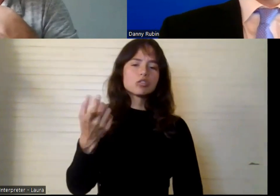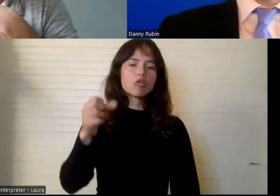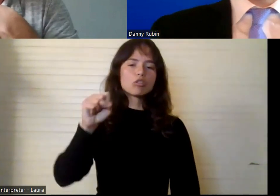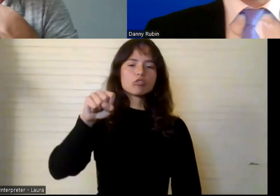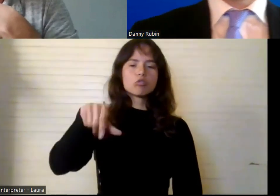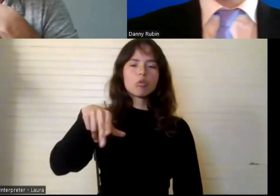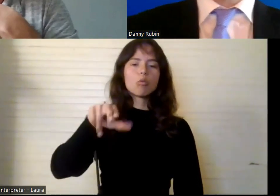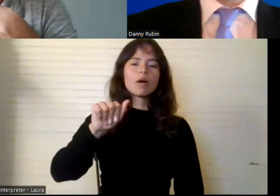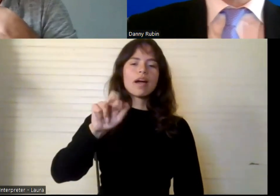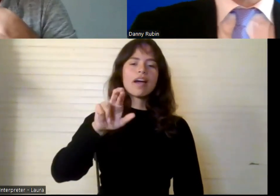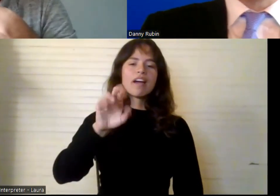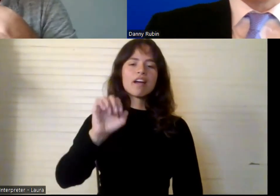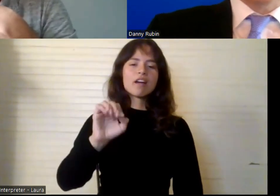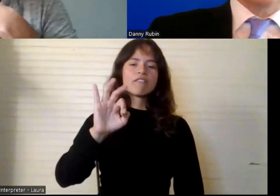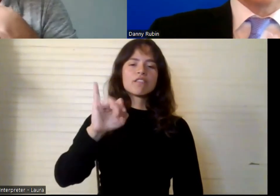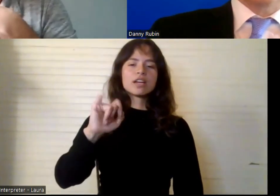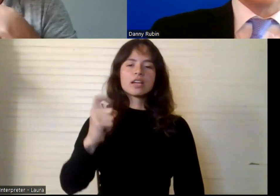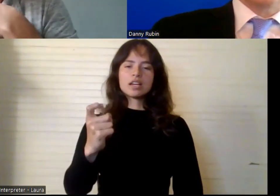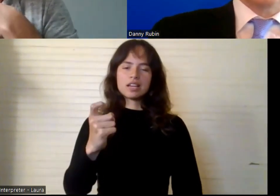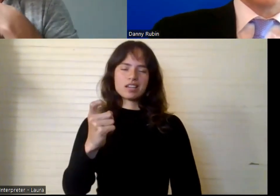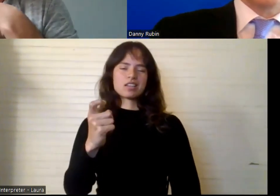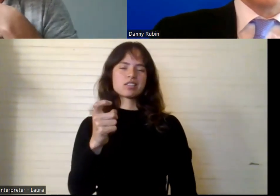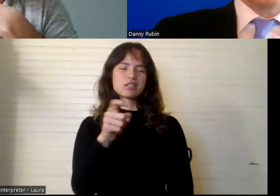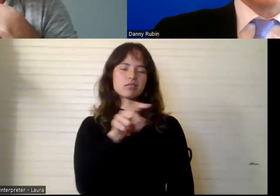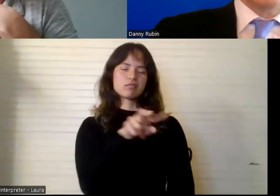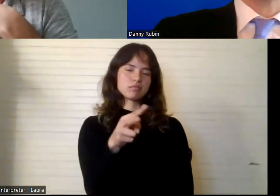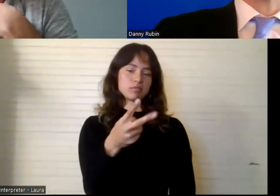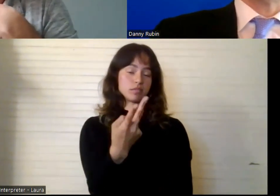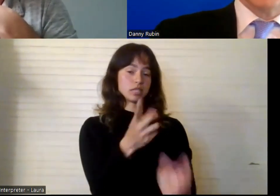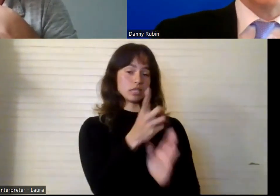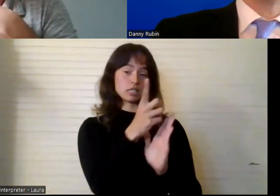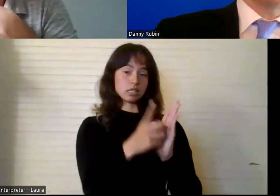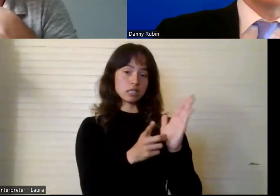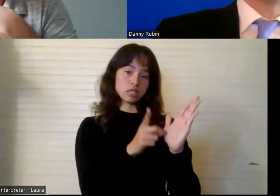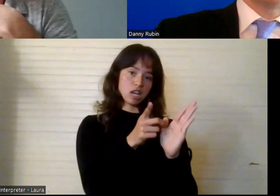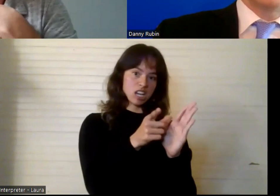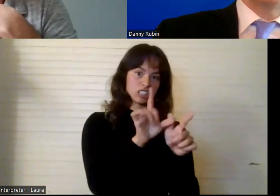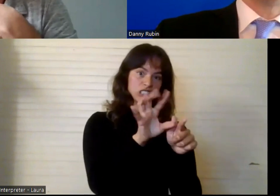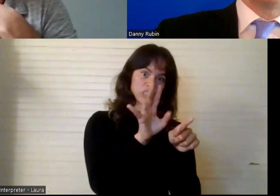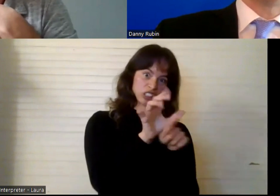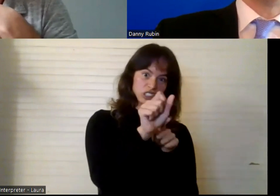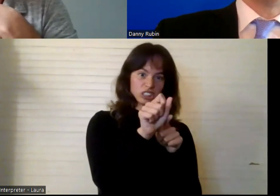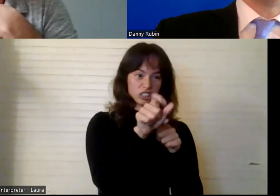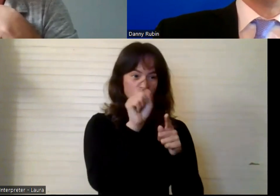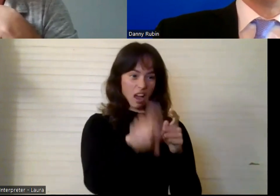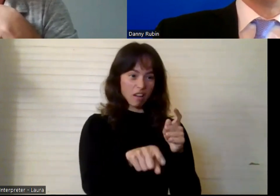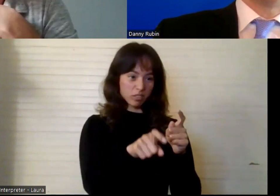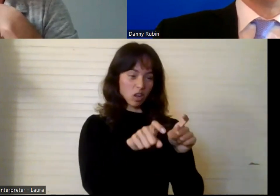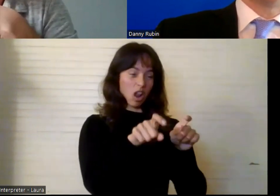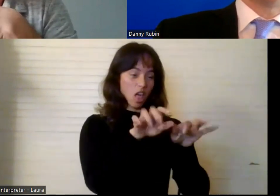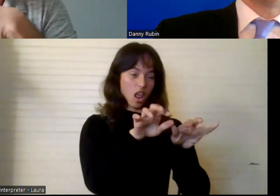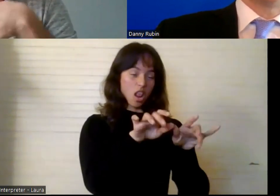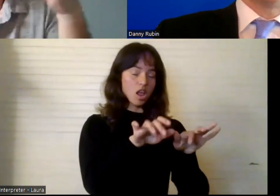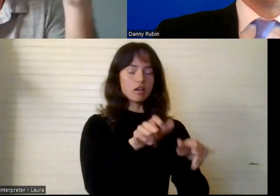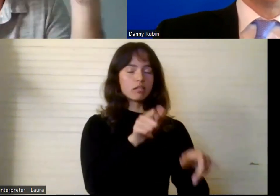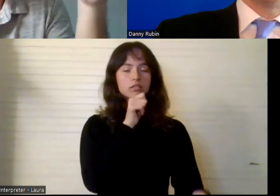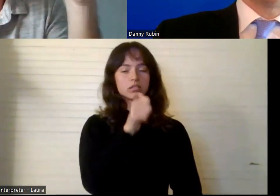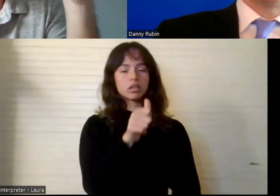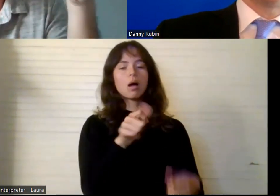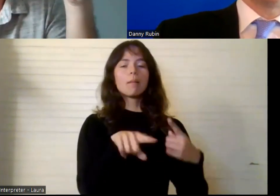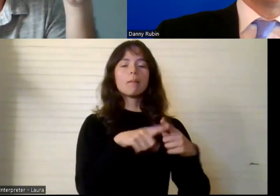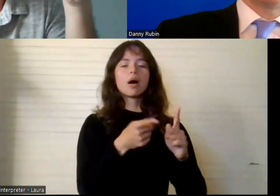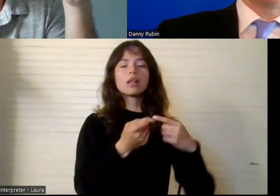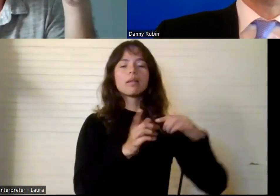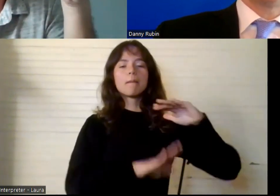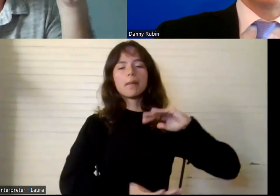goes into that type of platform. Those are essentially sort of pre-built drag and Yes, drop website builders. But just to get an idea of how a